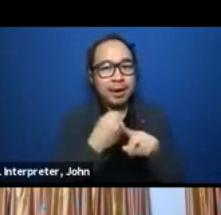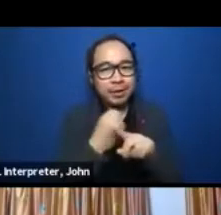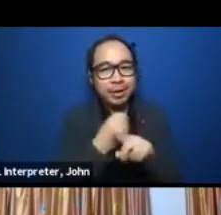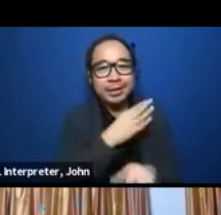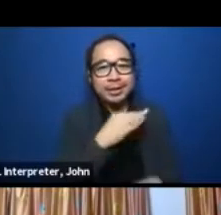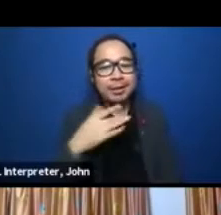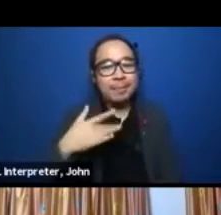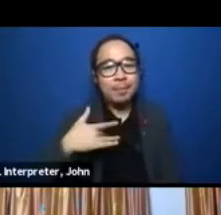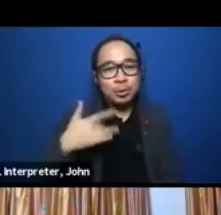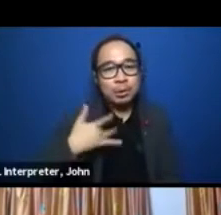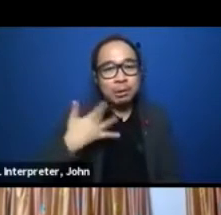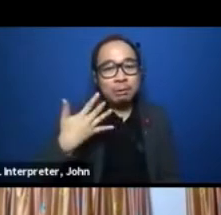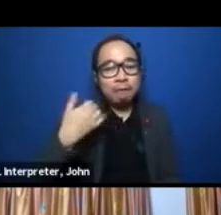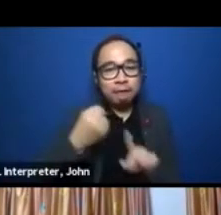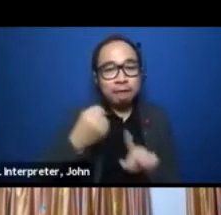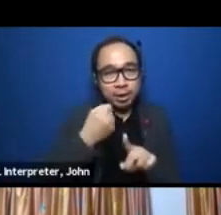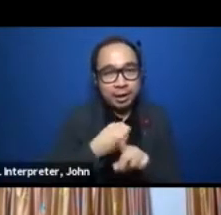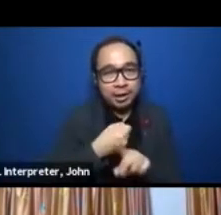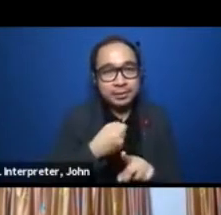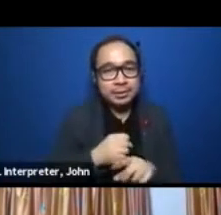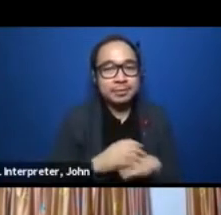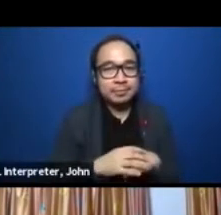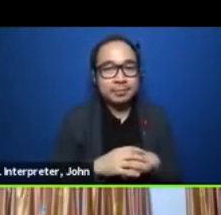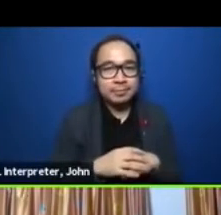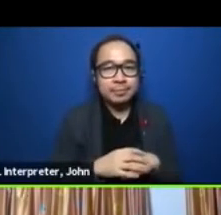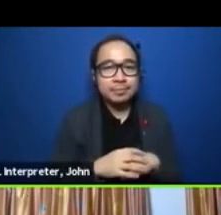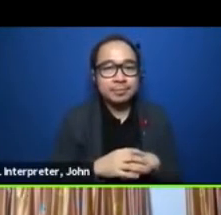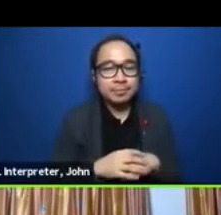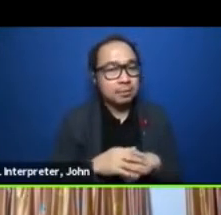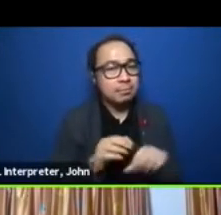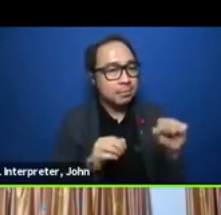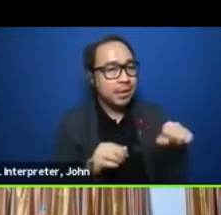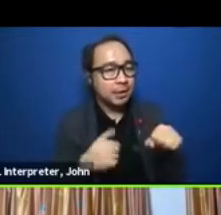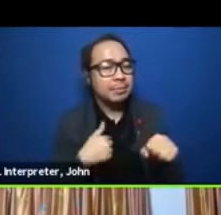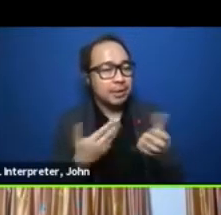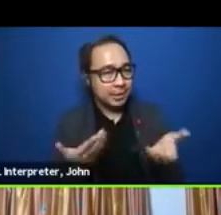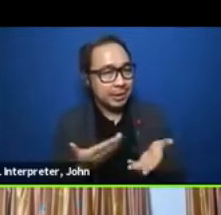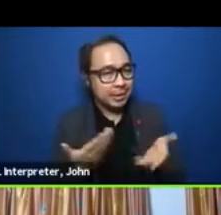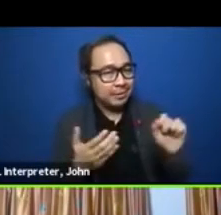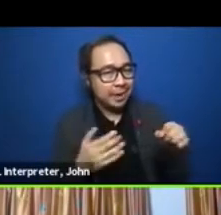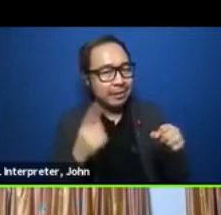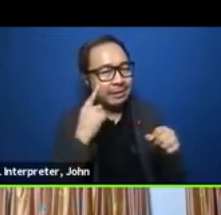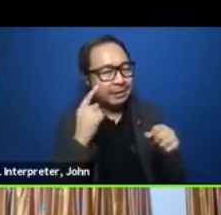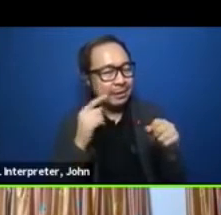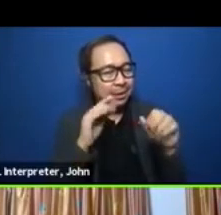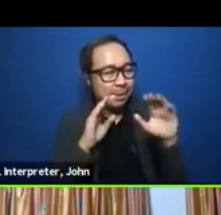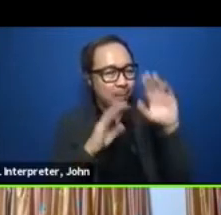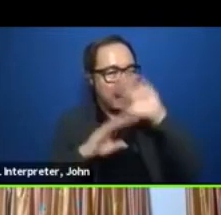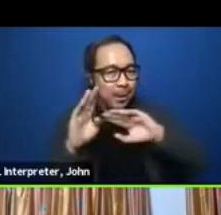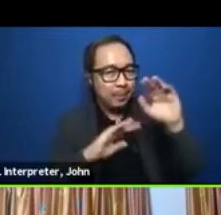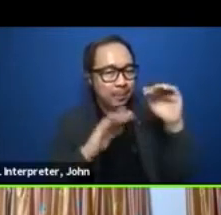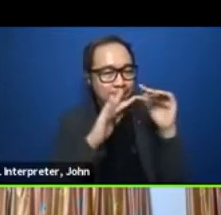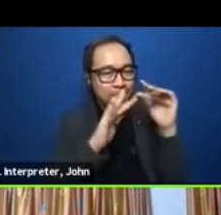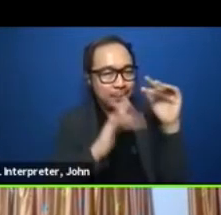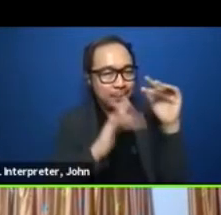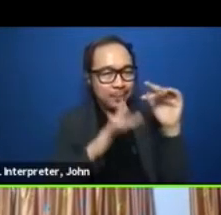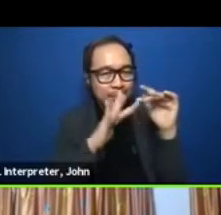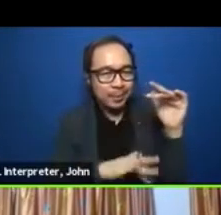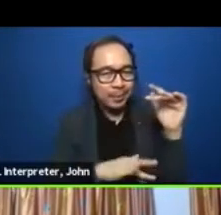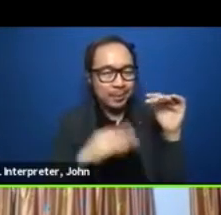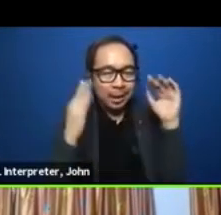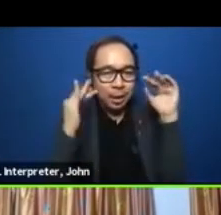Are you there? Yes, yes, I'm there. Can we? Okay, I think there is some problem there. I hope I am audible to the